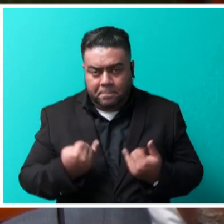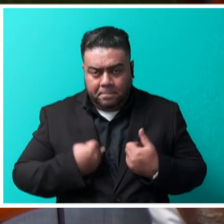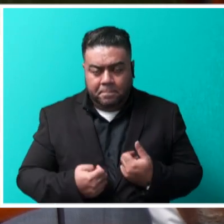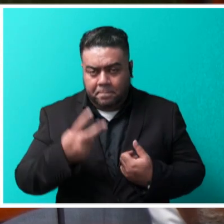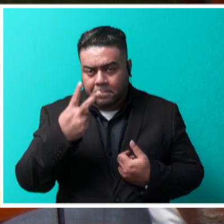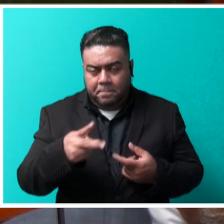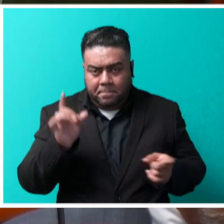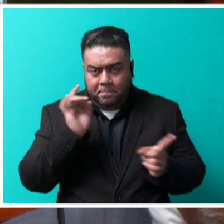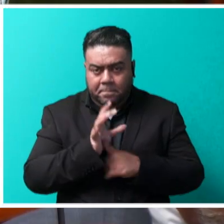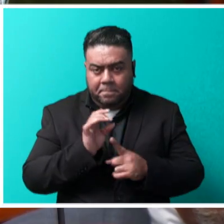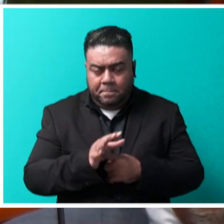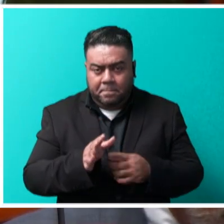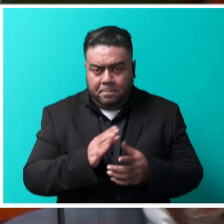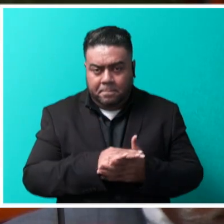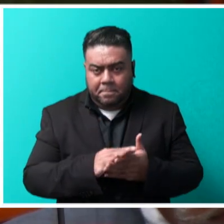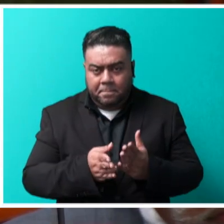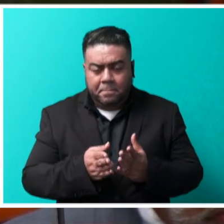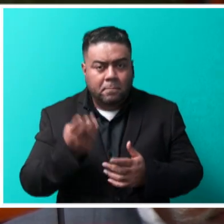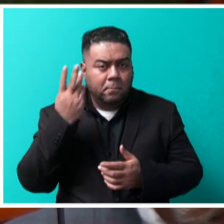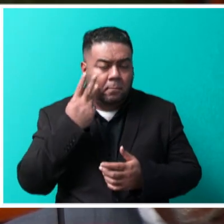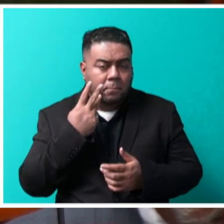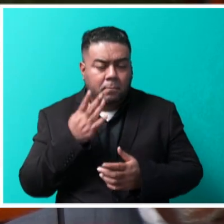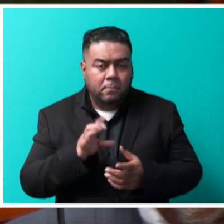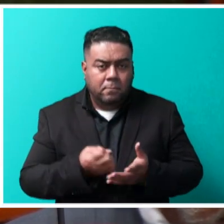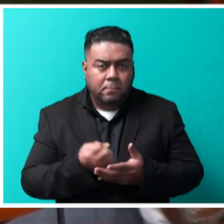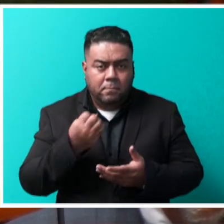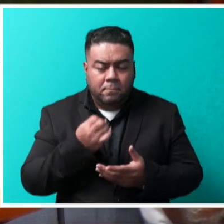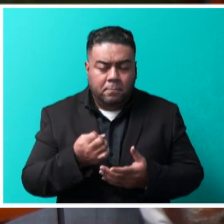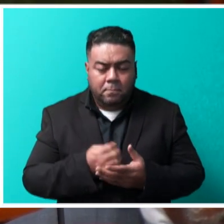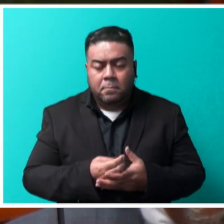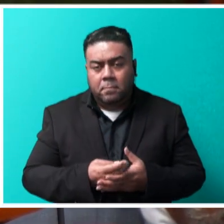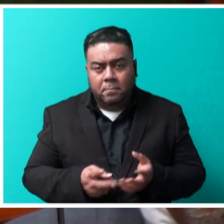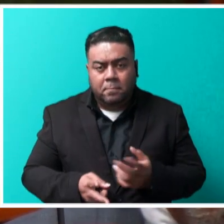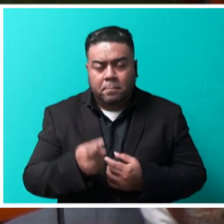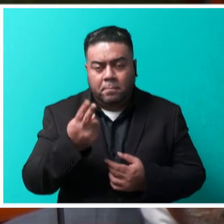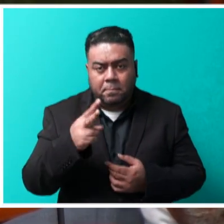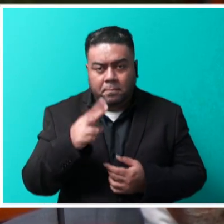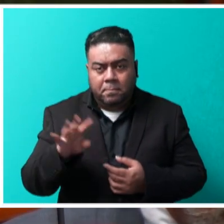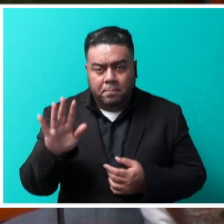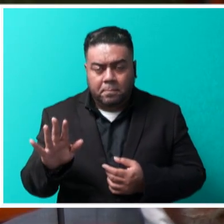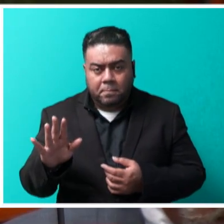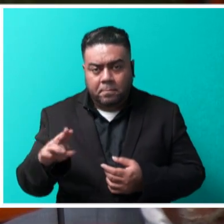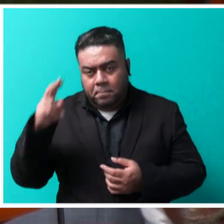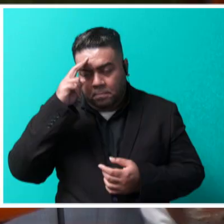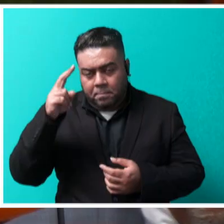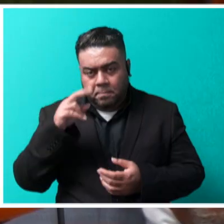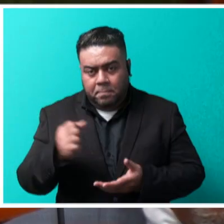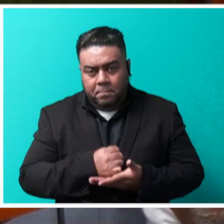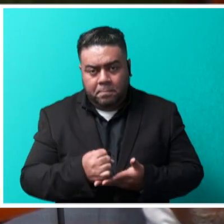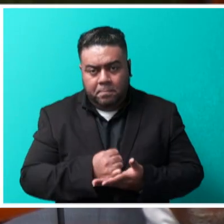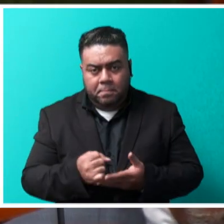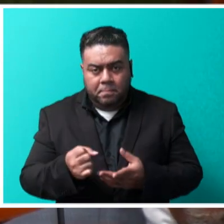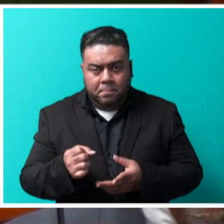national frameworks, the Women's Economic Empowerment National Action Plan launched in 2025 and National Action Plan to Prevent Violence